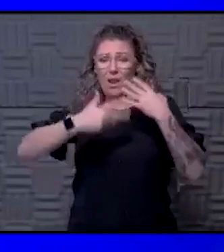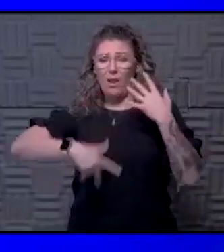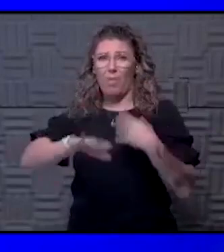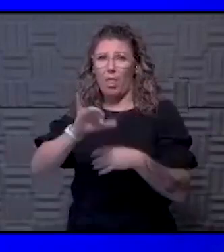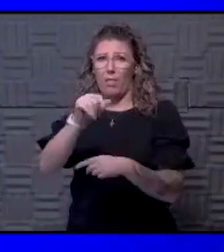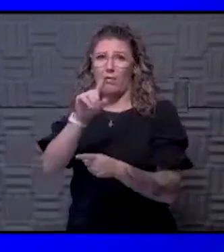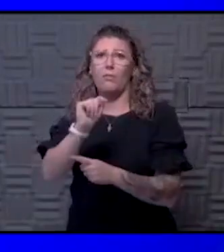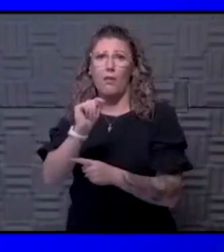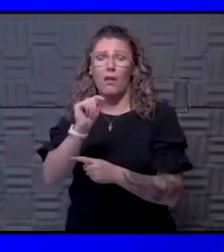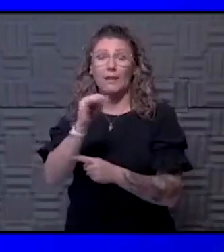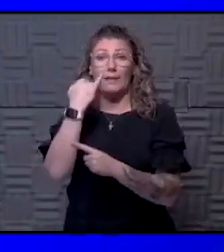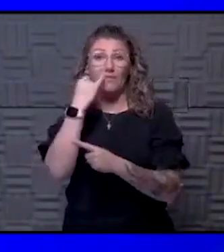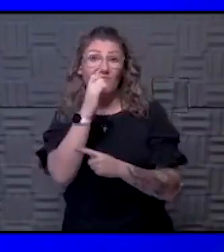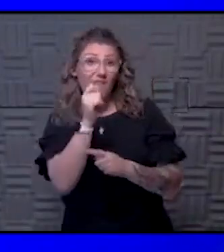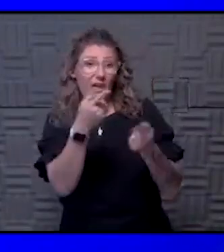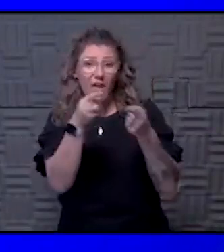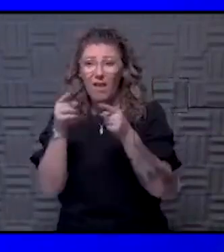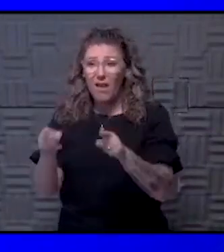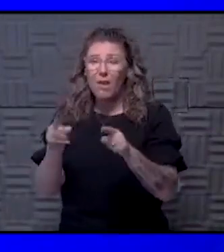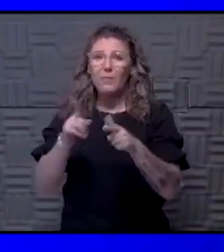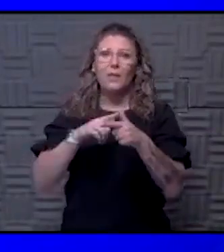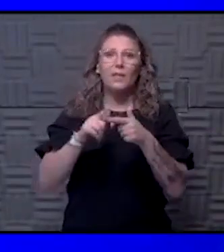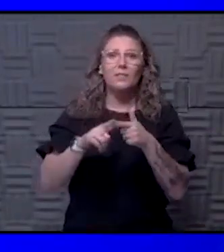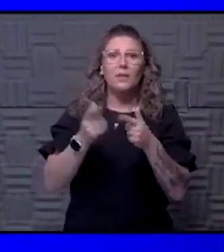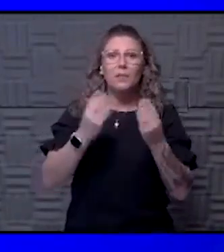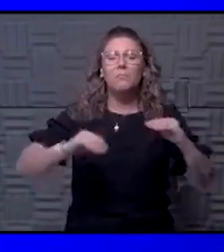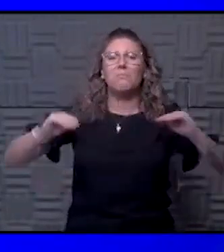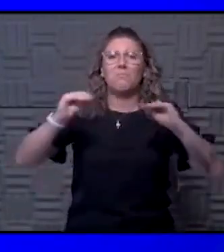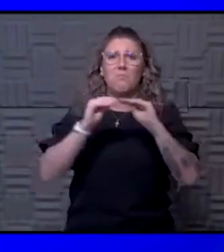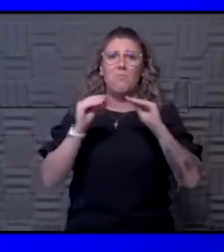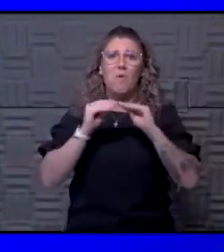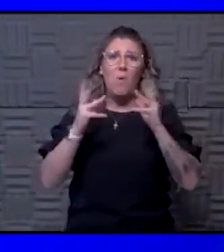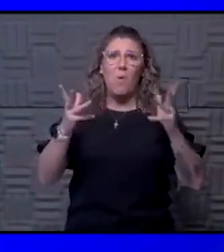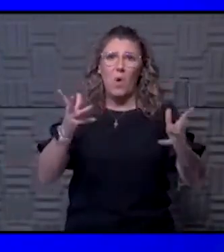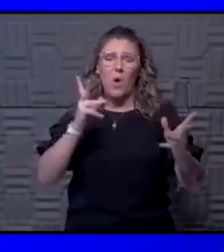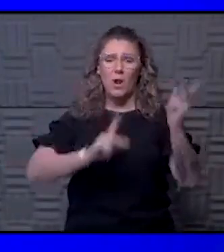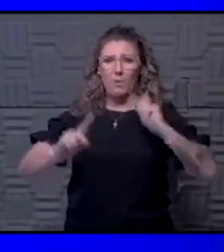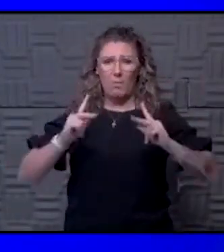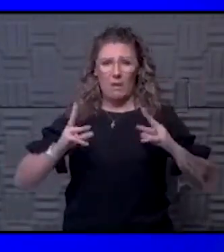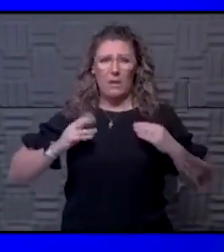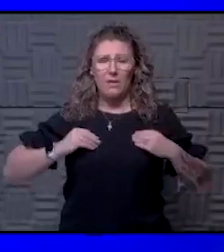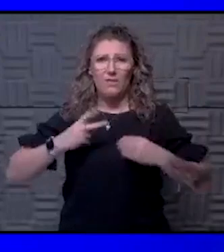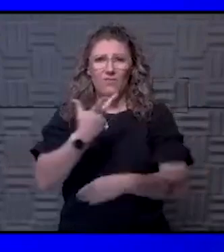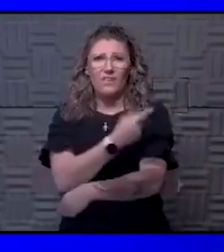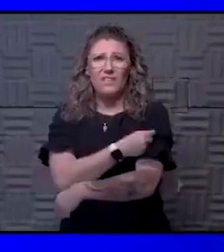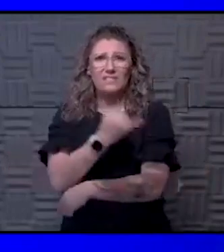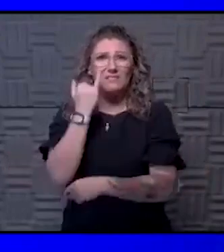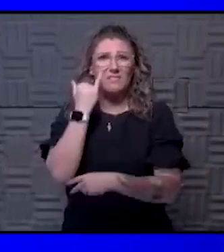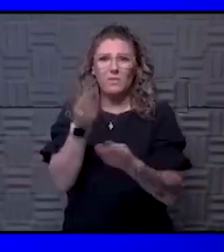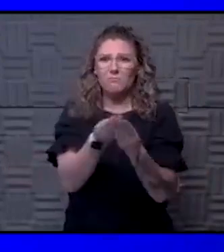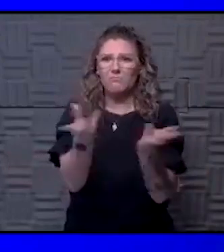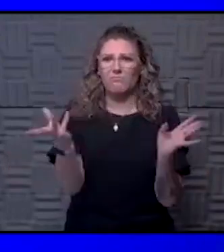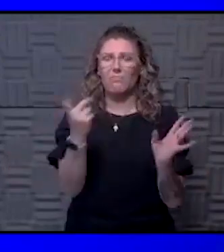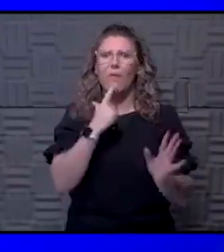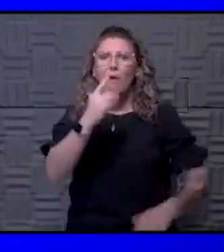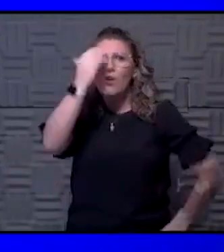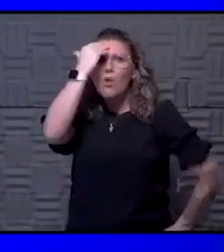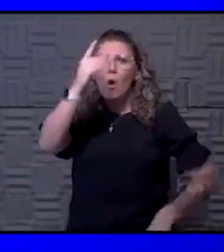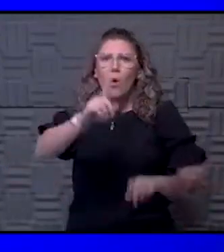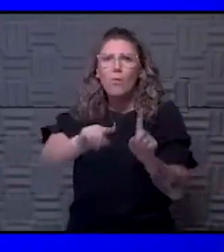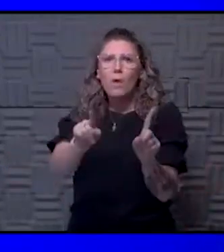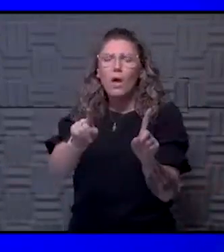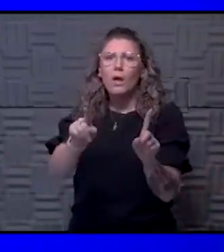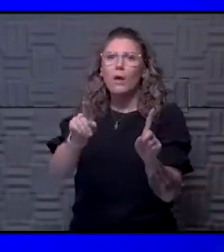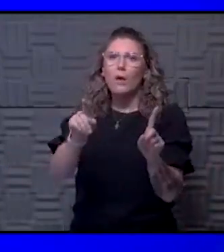more reluctance from the general population, the general public, to accept these vaccines if it came out that this was known but nothing was